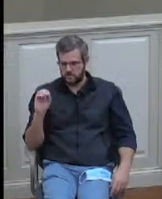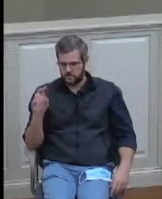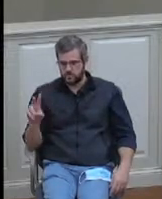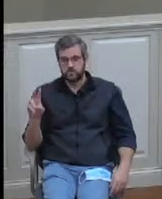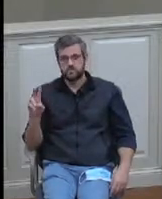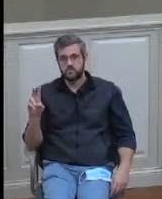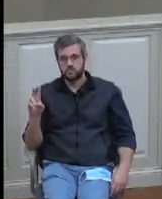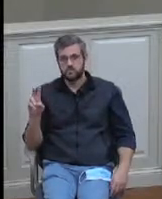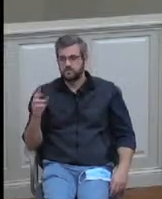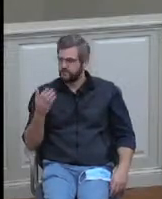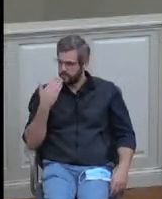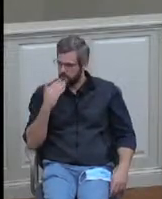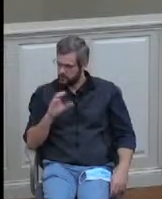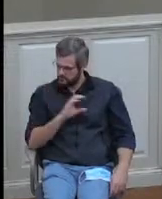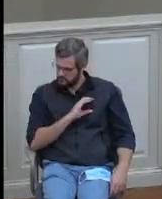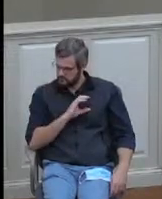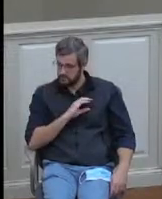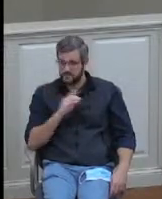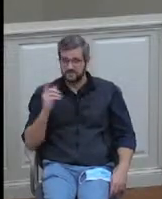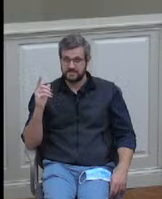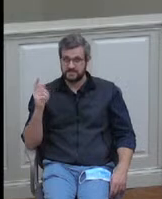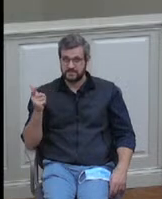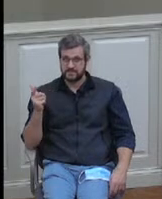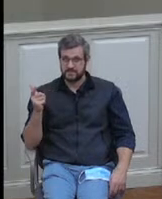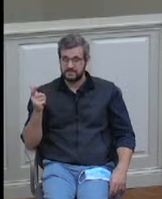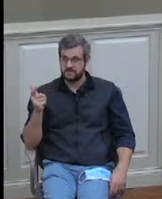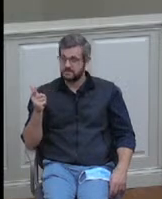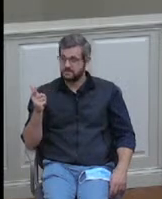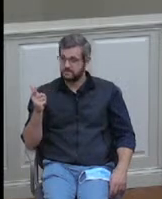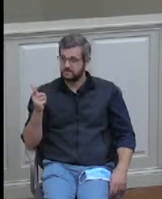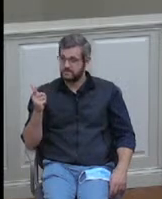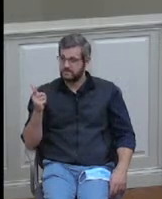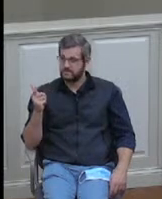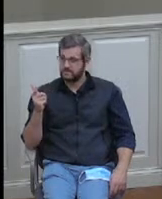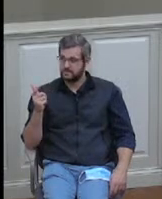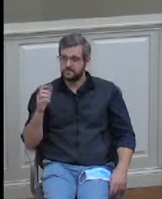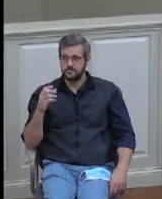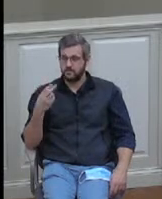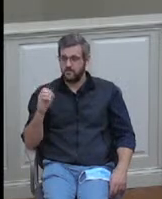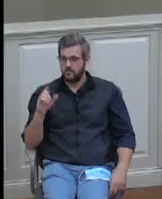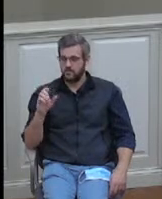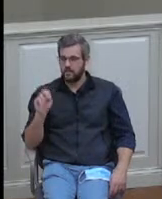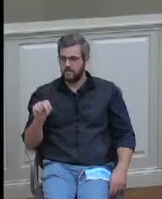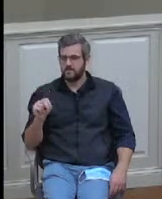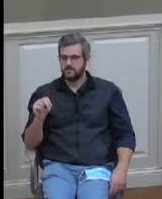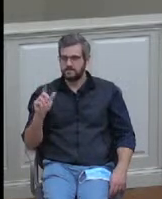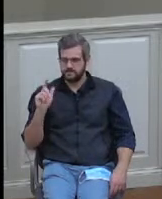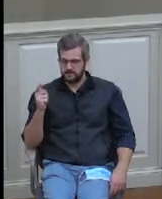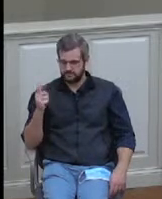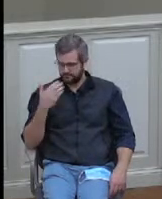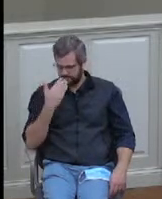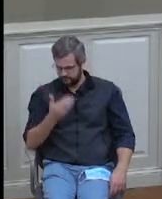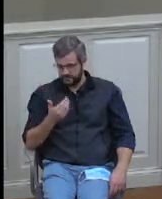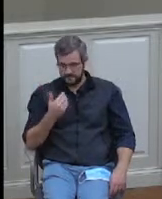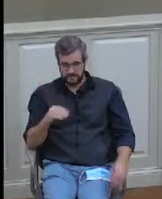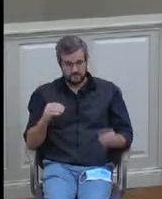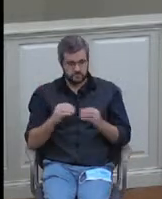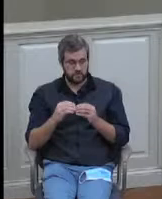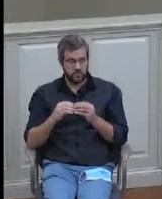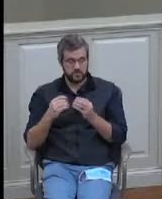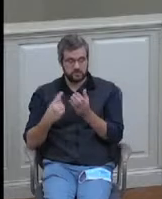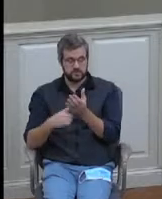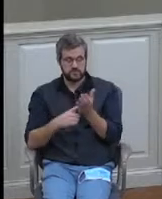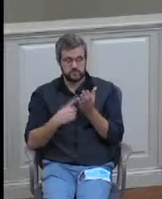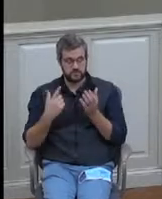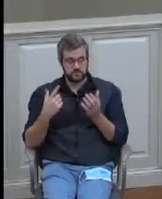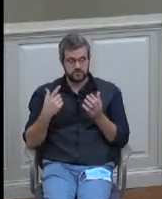2021-01-1102. Thank you, Commissioner Cottle. Is there a second? Is there a cost? Thank you, Commissioner Holland. Any further discussion?